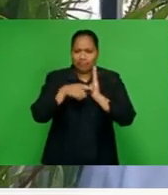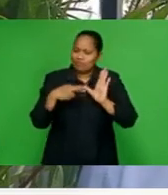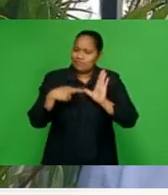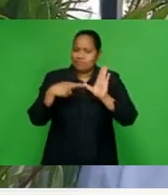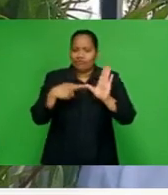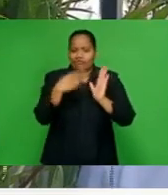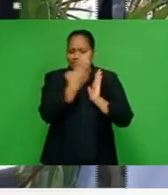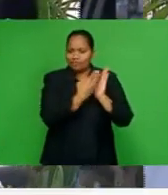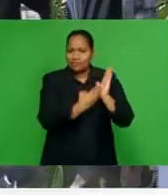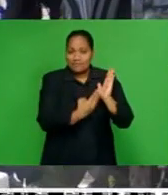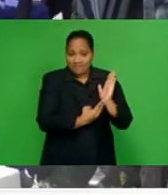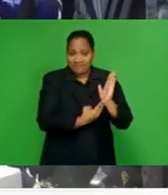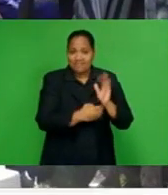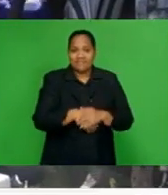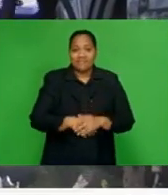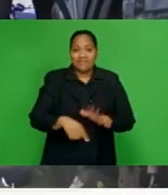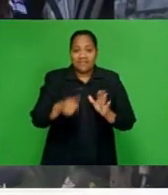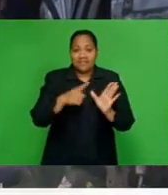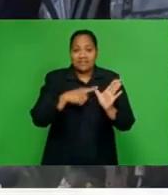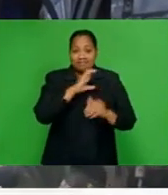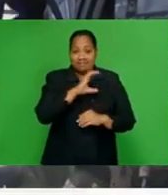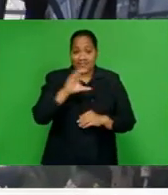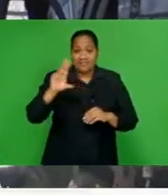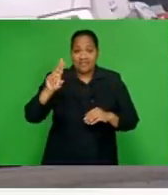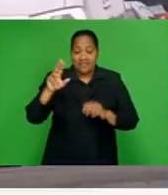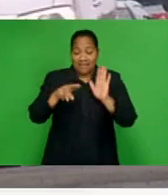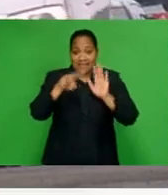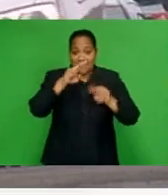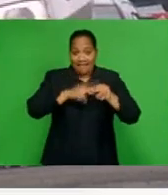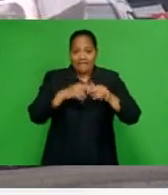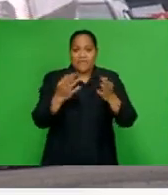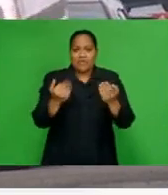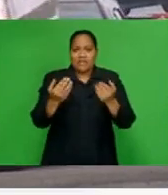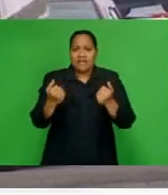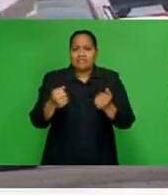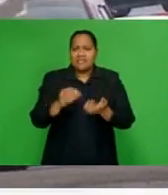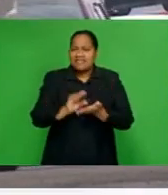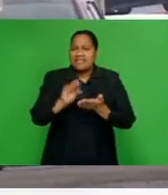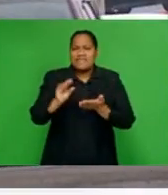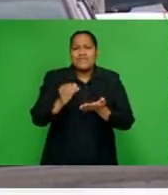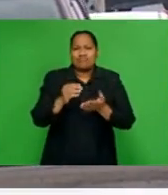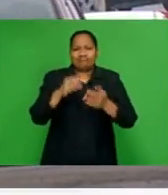budget. And ACCF welcomes levy reduction.